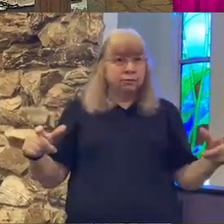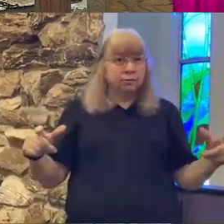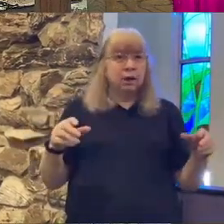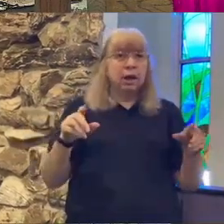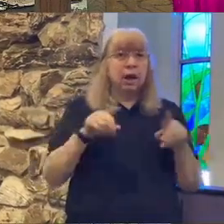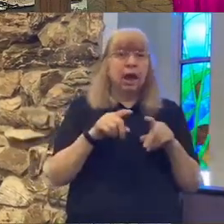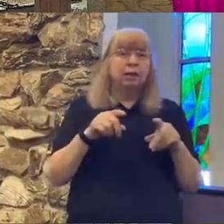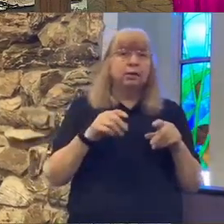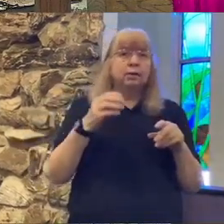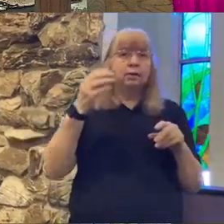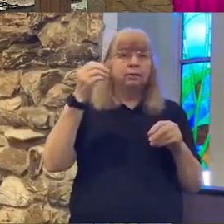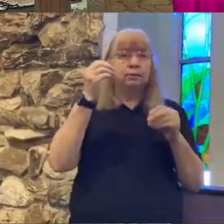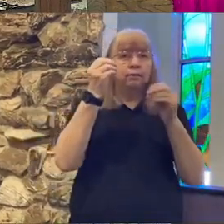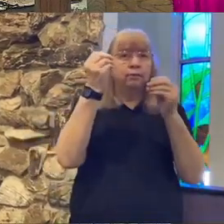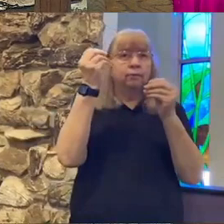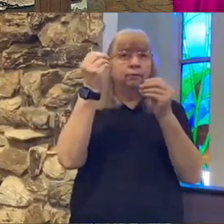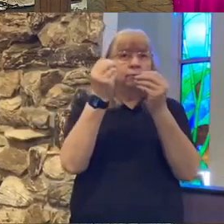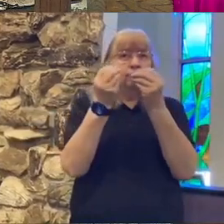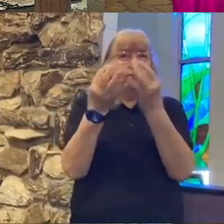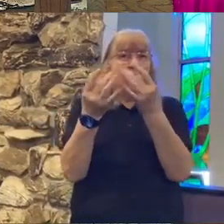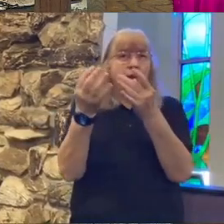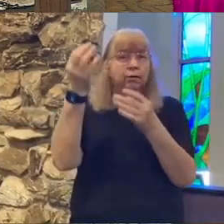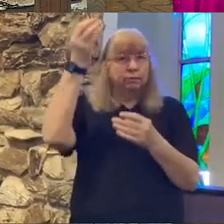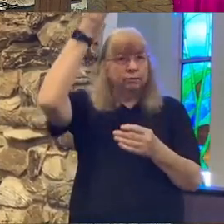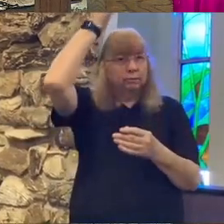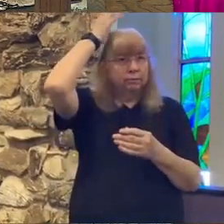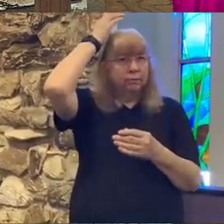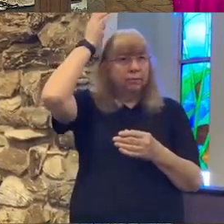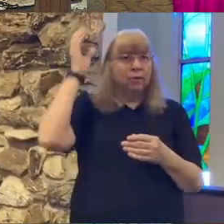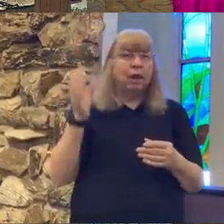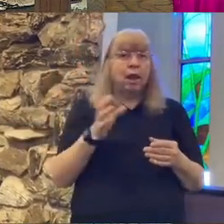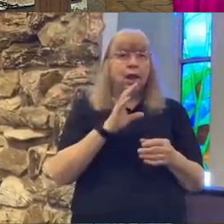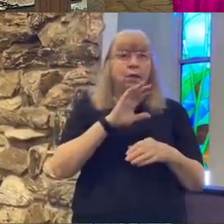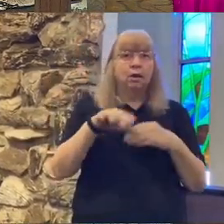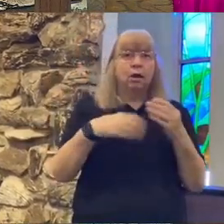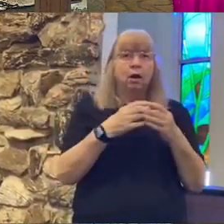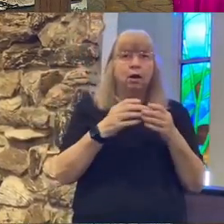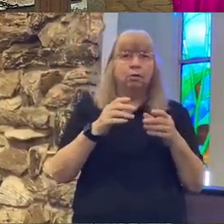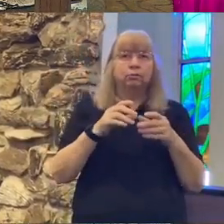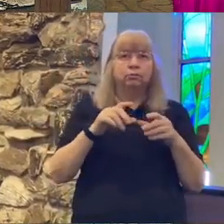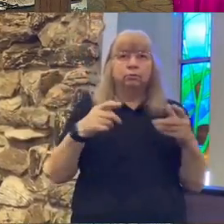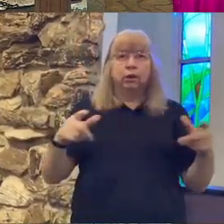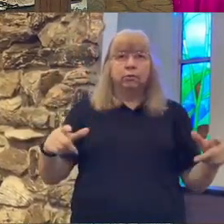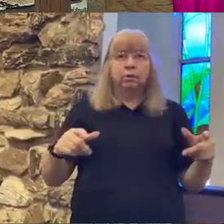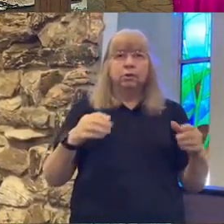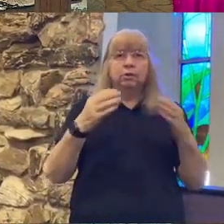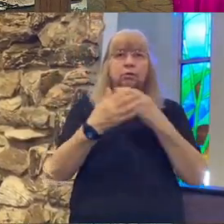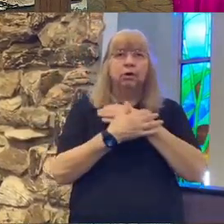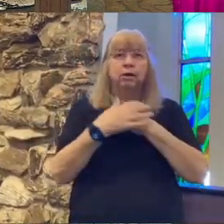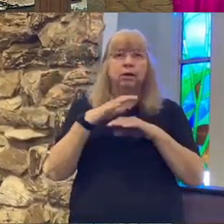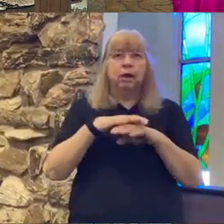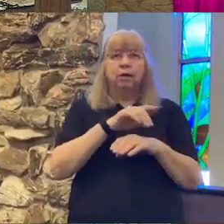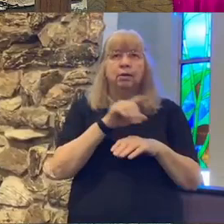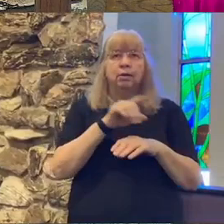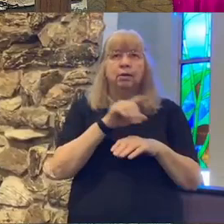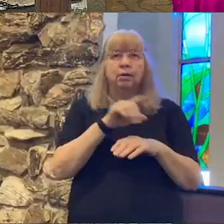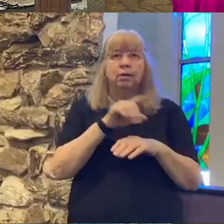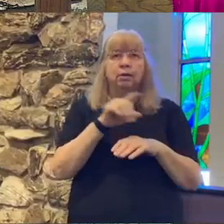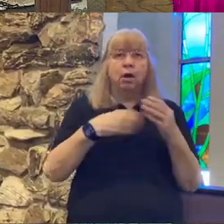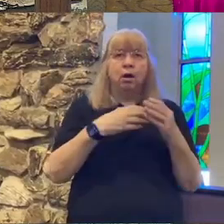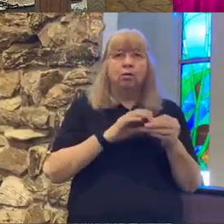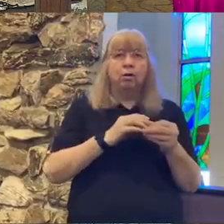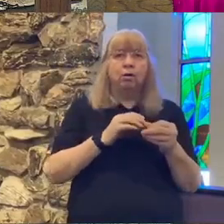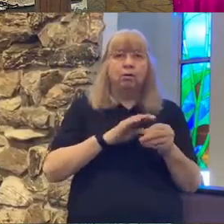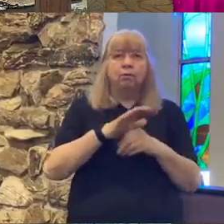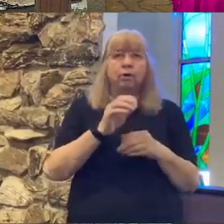fire appeared among them, and a tongue rested on each of them. All of them were filled with the Holy Spirit and